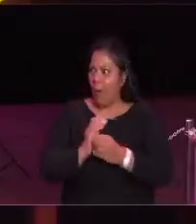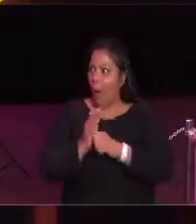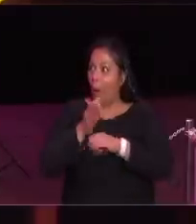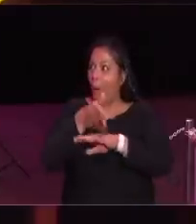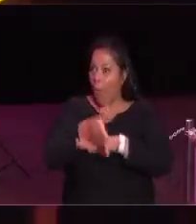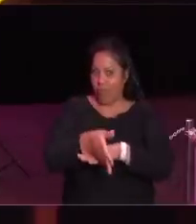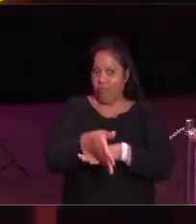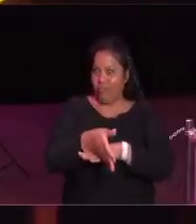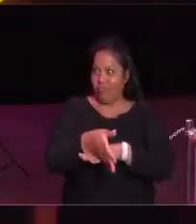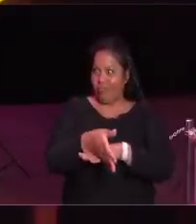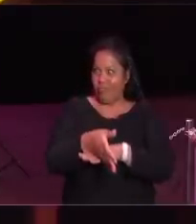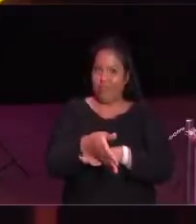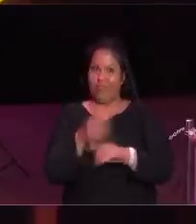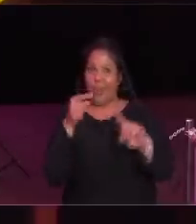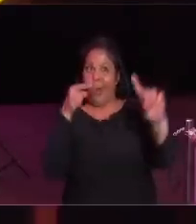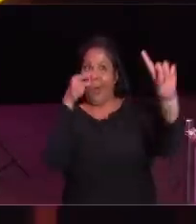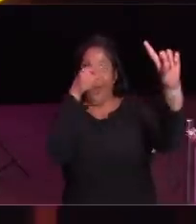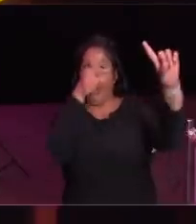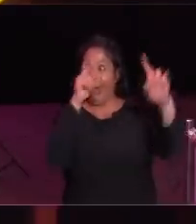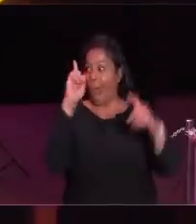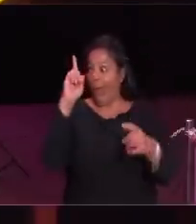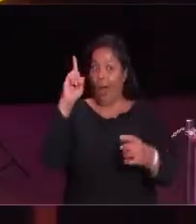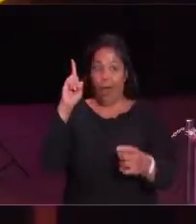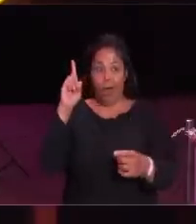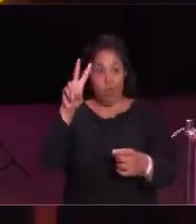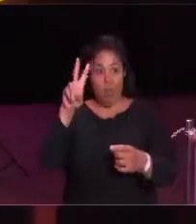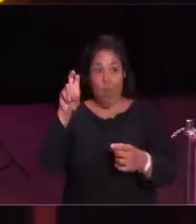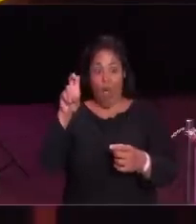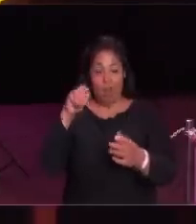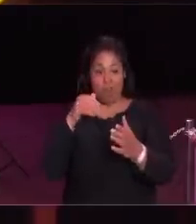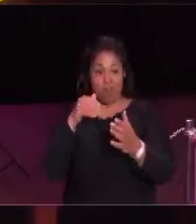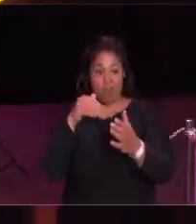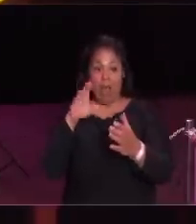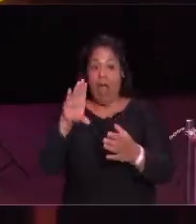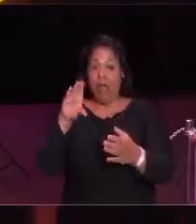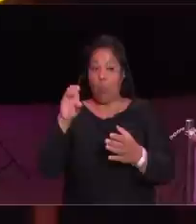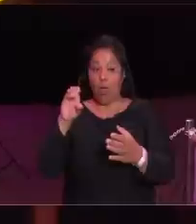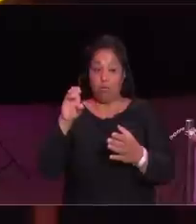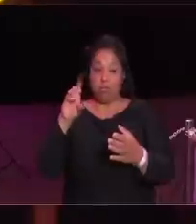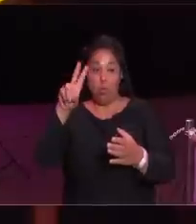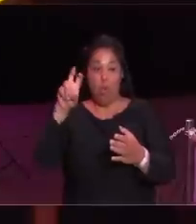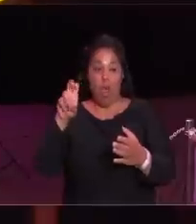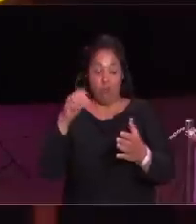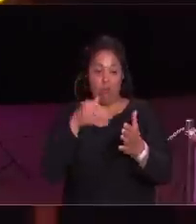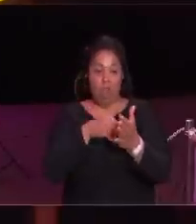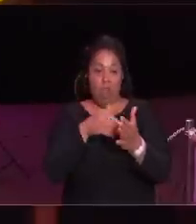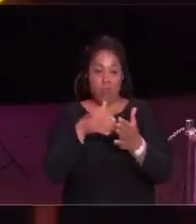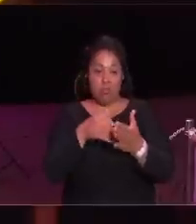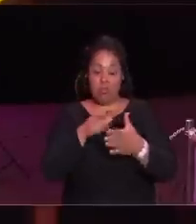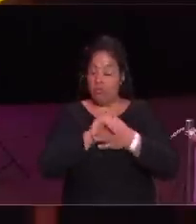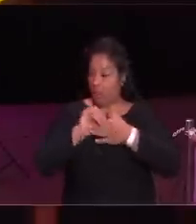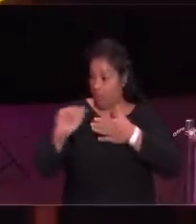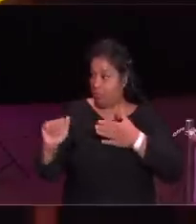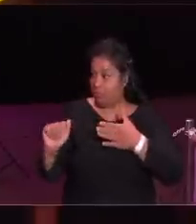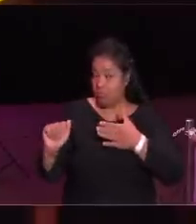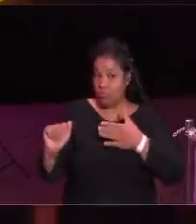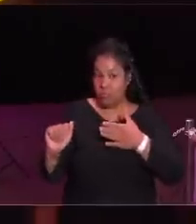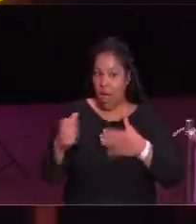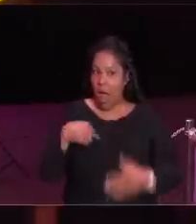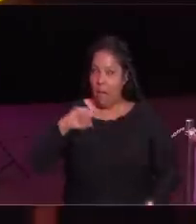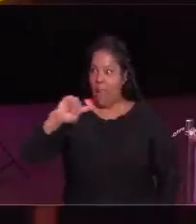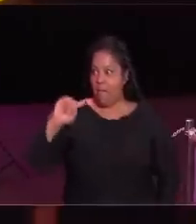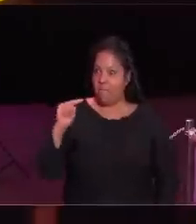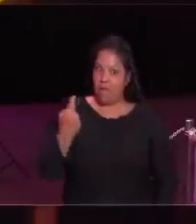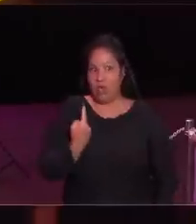Lord. Creo que podemos alcanzar los 200 mil dólares en esta noche. Yo voy a ser el primero. Mi